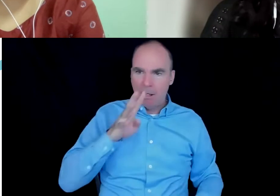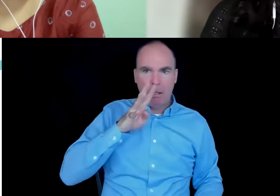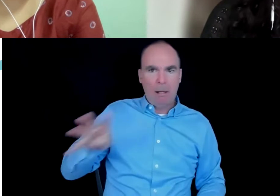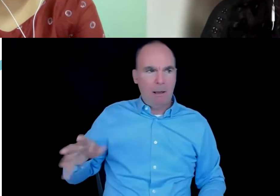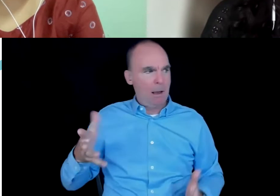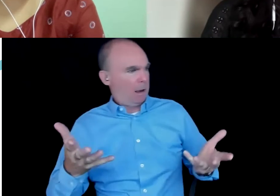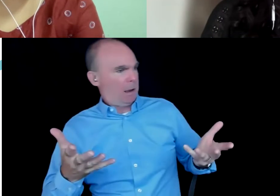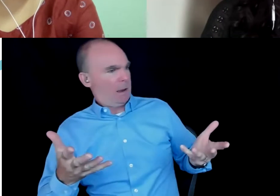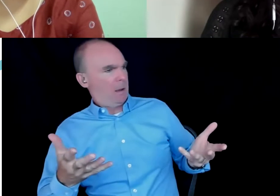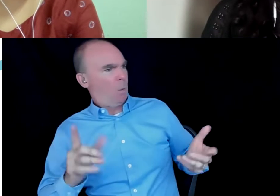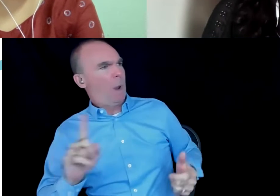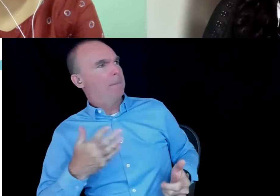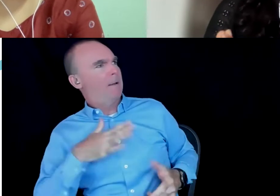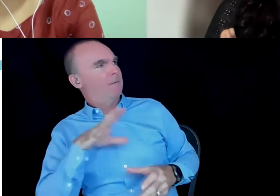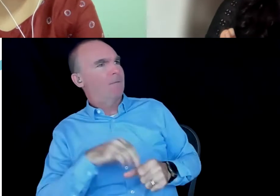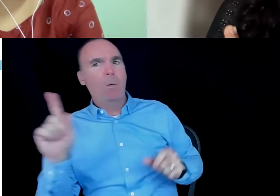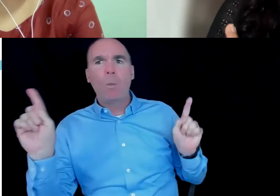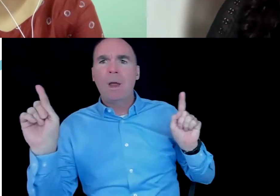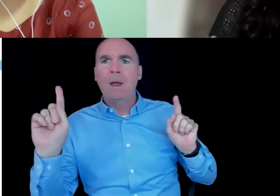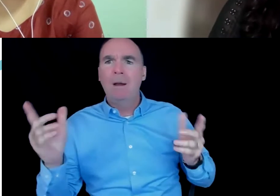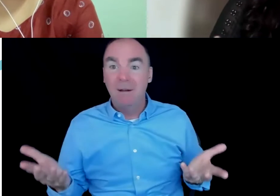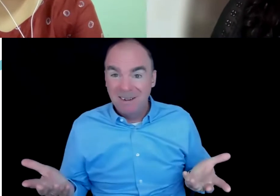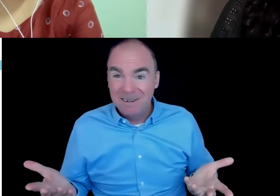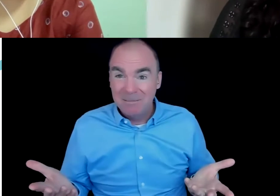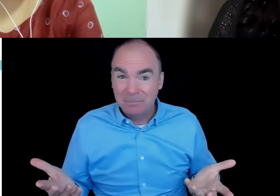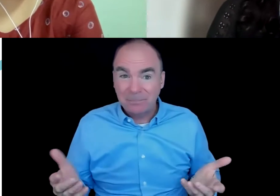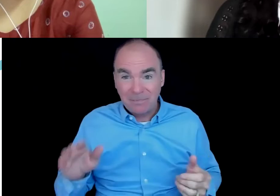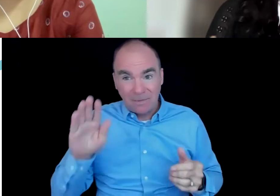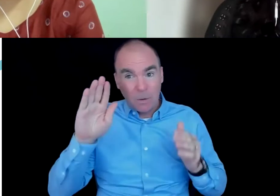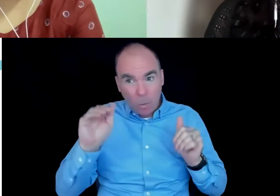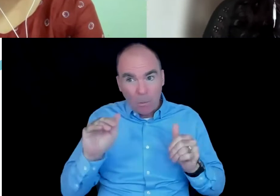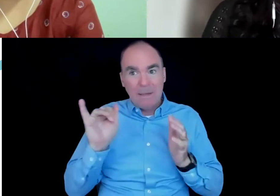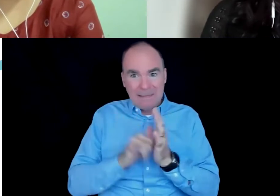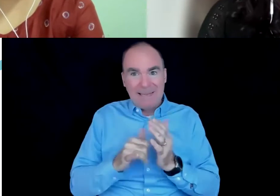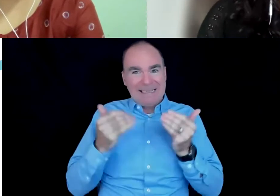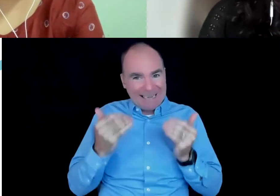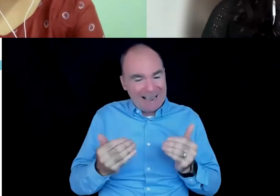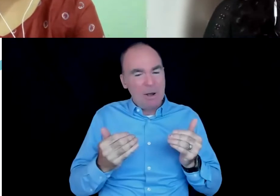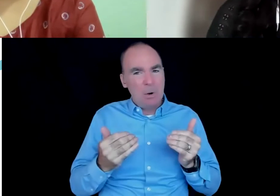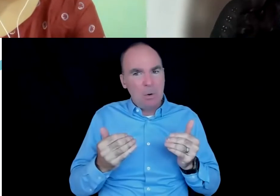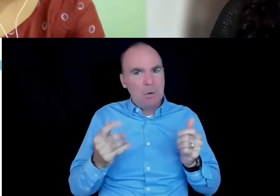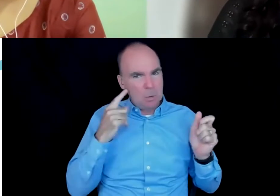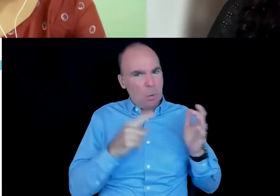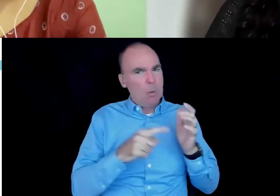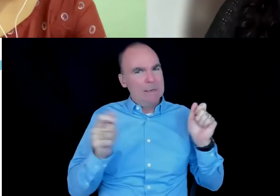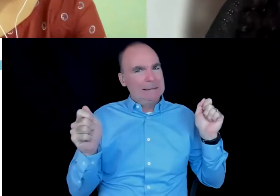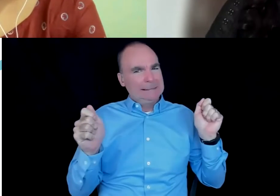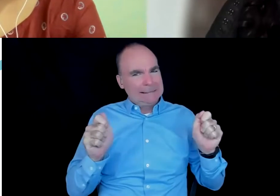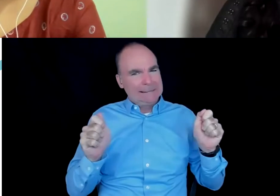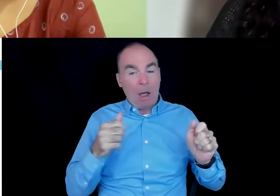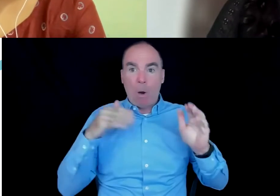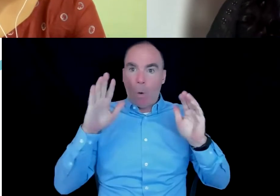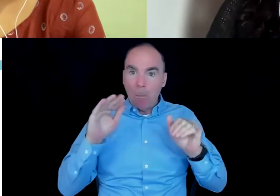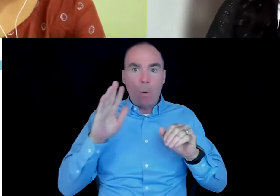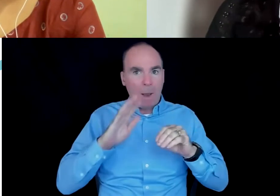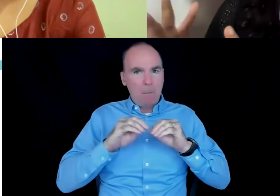avenues around youth engagement, which I hope is a sign that things are shifting and things are changing to be more